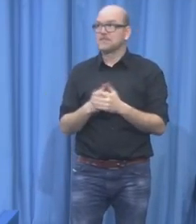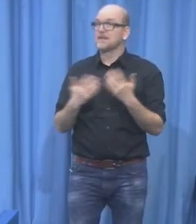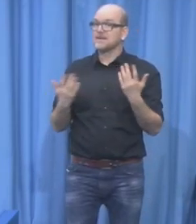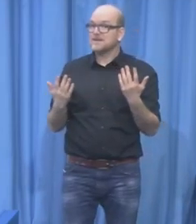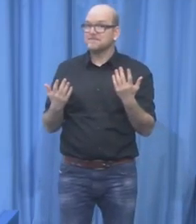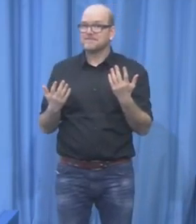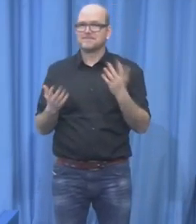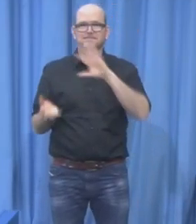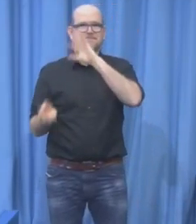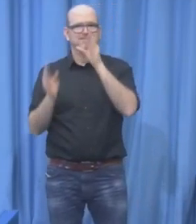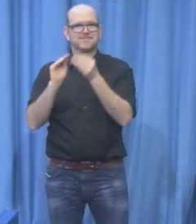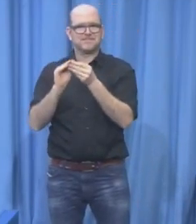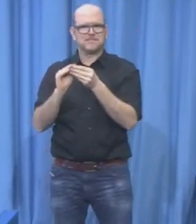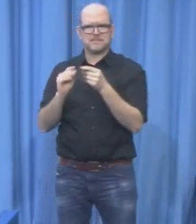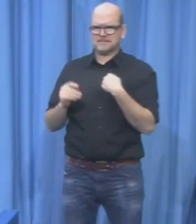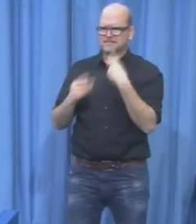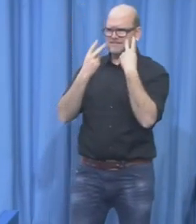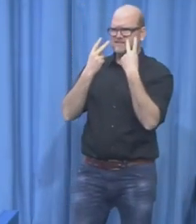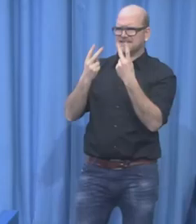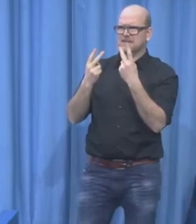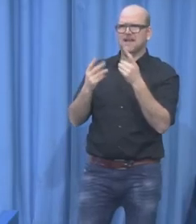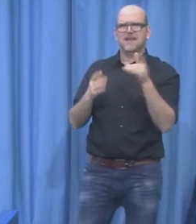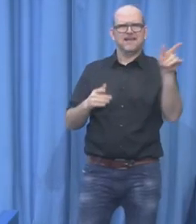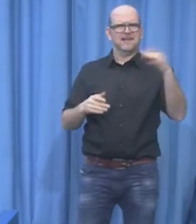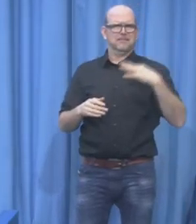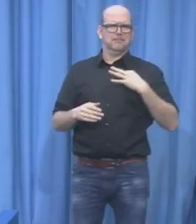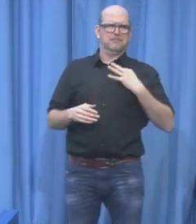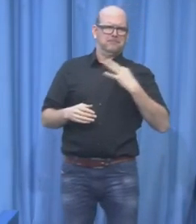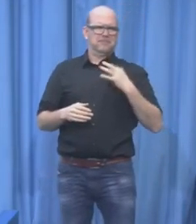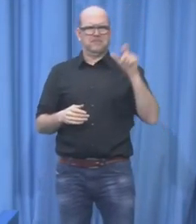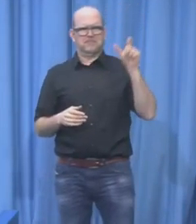setting. And all of our jobs are minimum wage or higher.